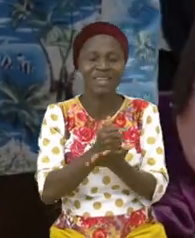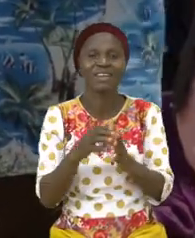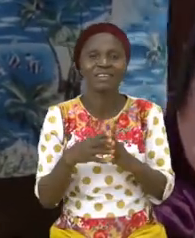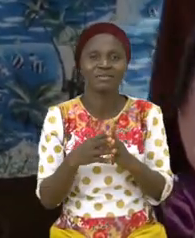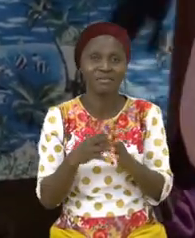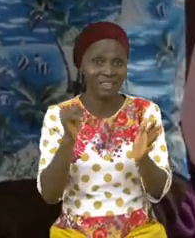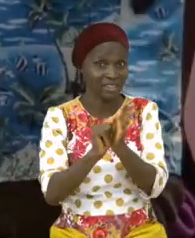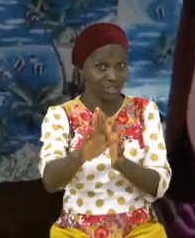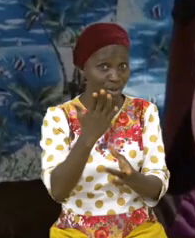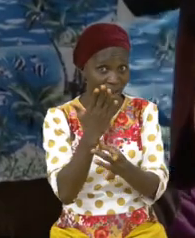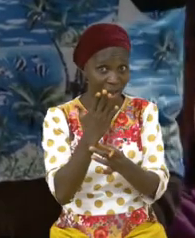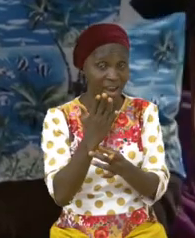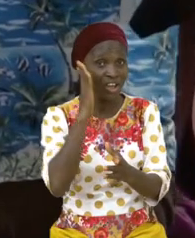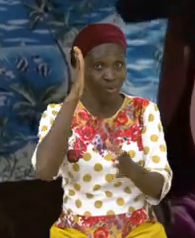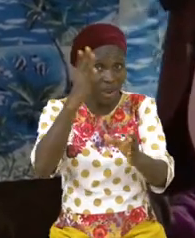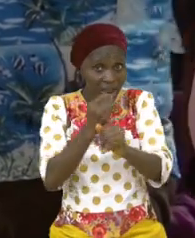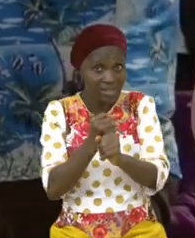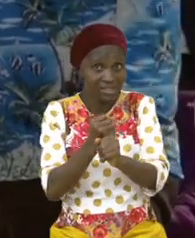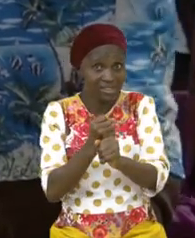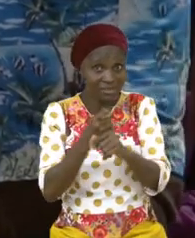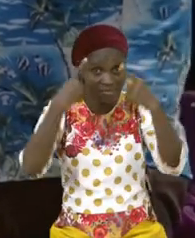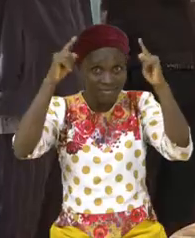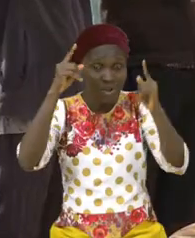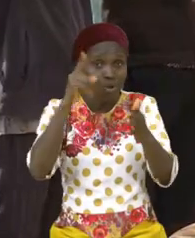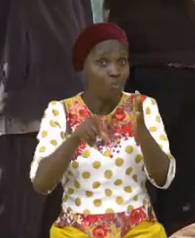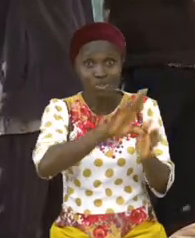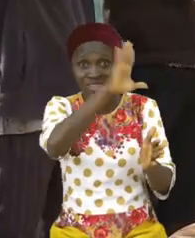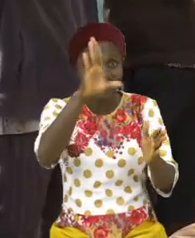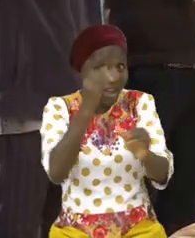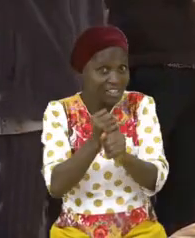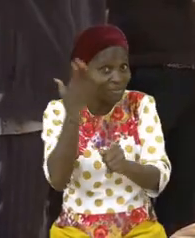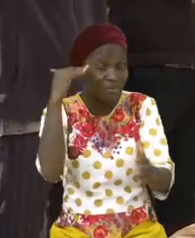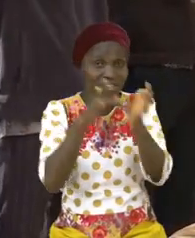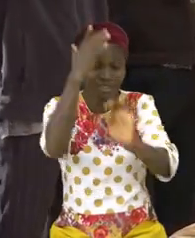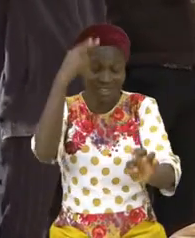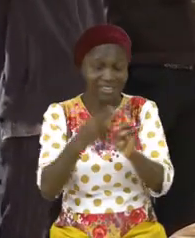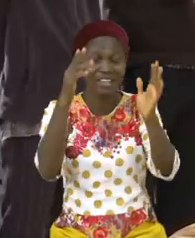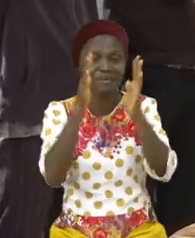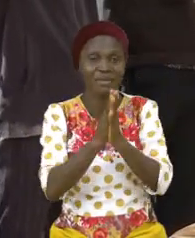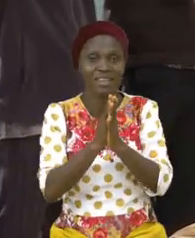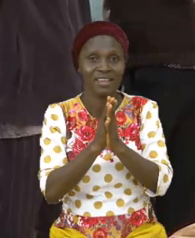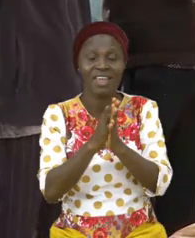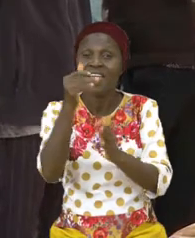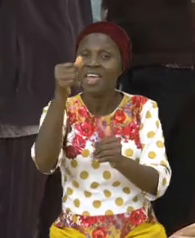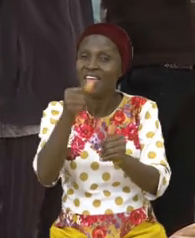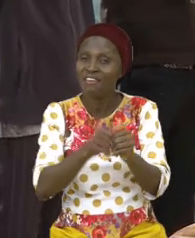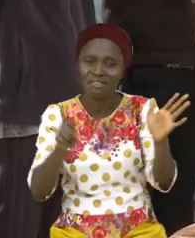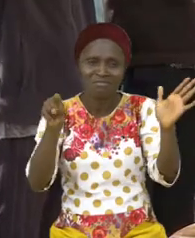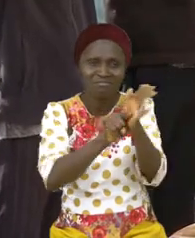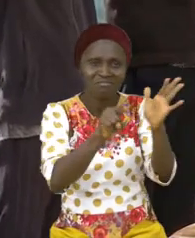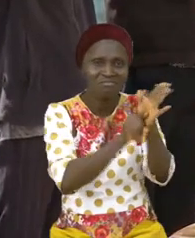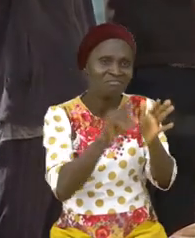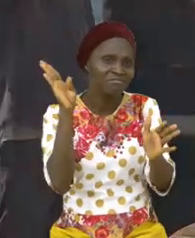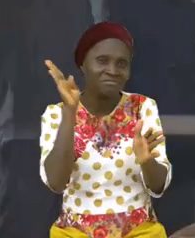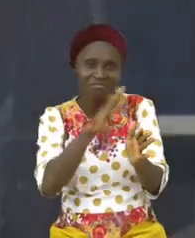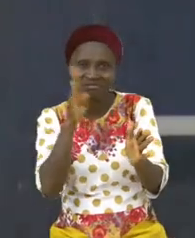That hand will achieve what you have never achieved. Every negative connotation